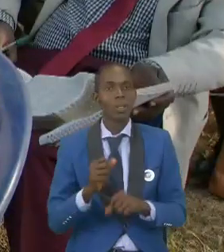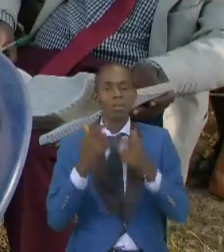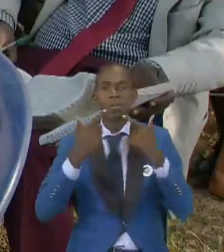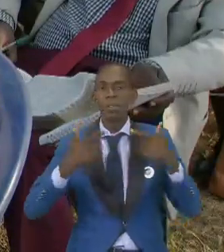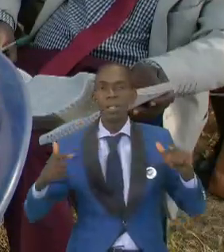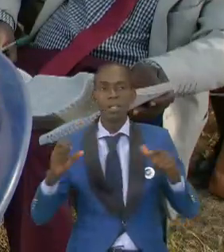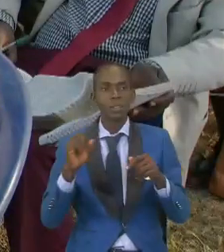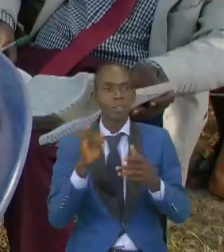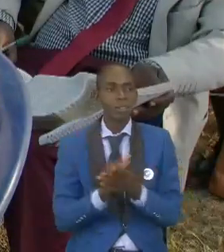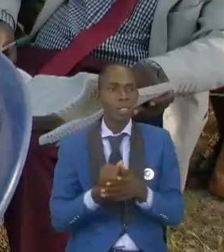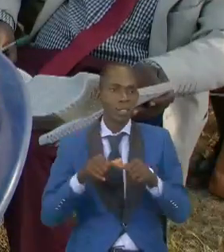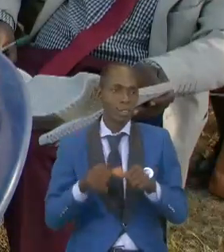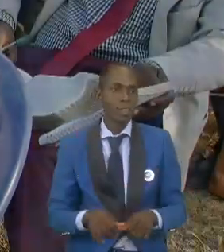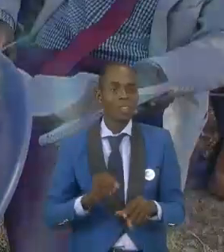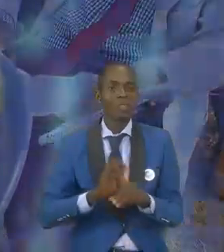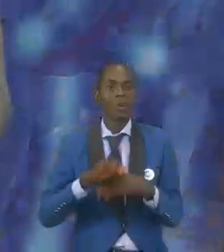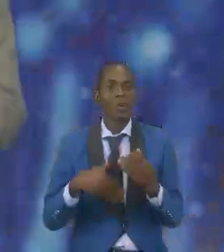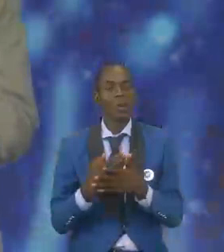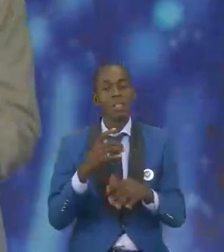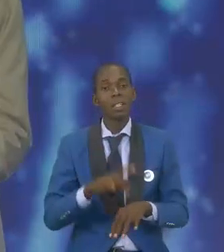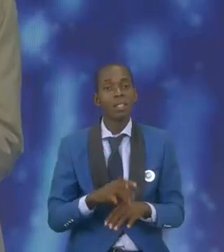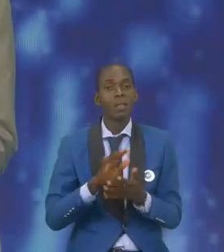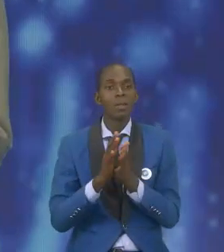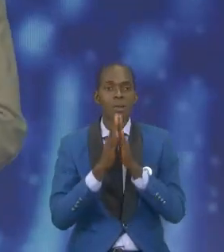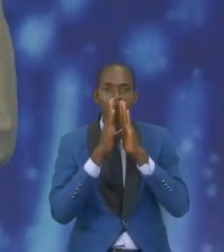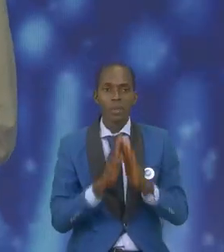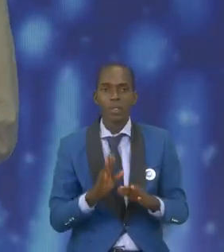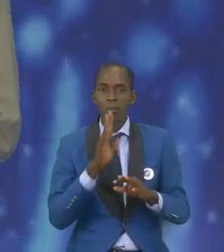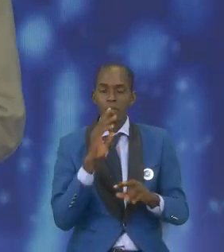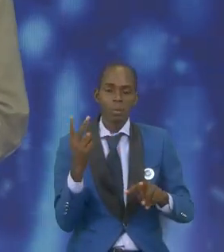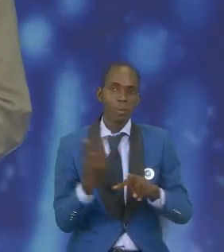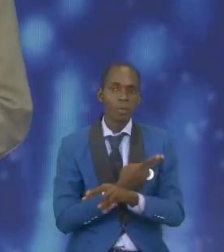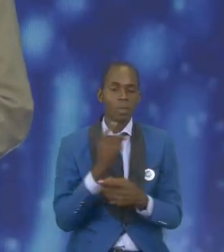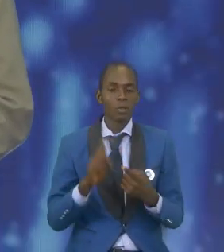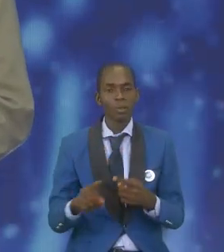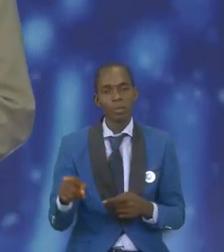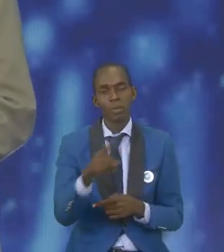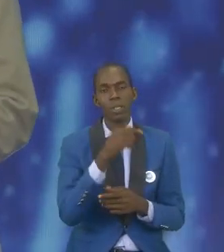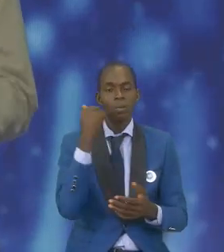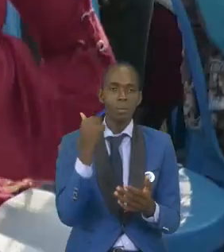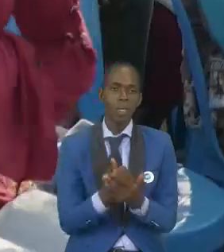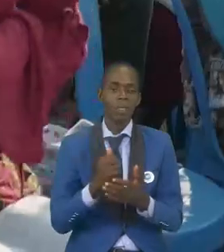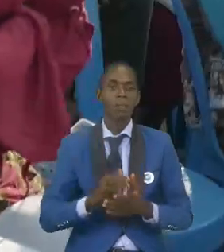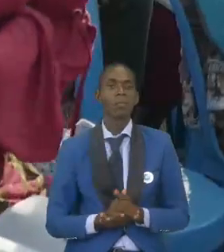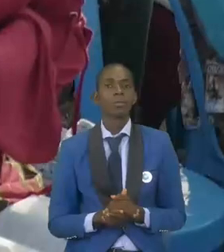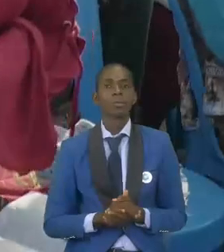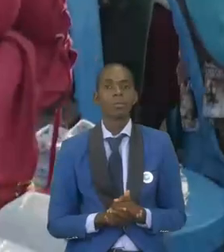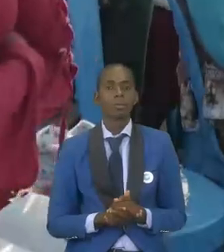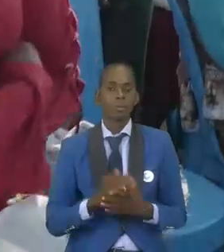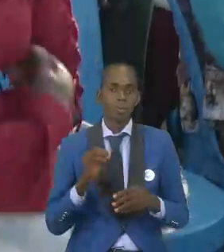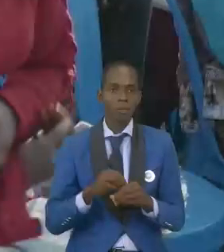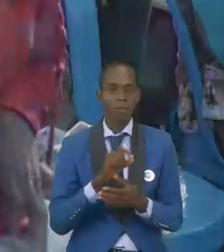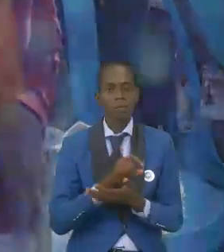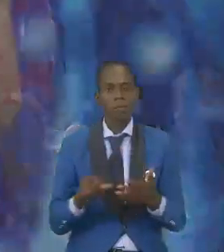the earth, peace be multiplied unto you. Amen. In verse